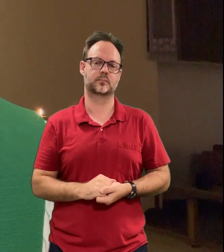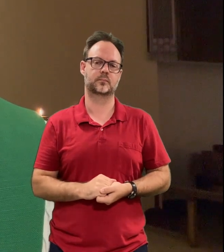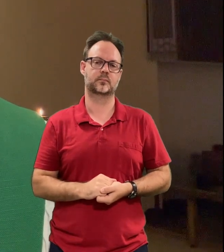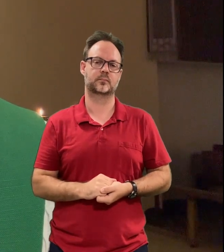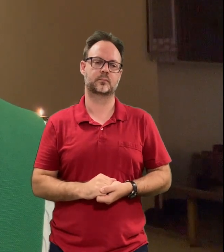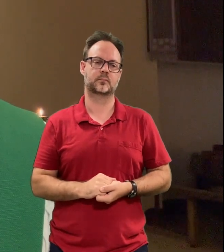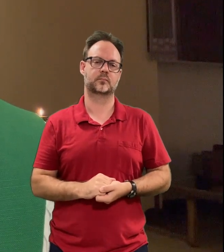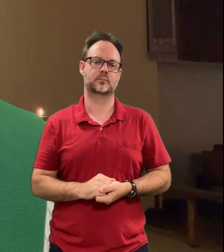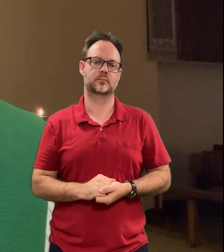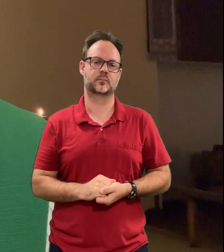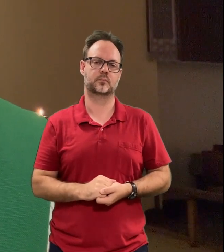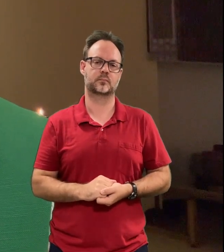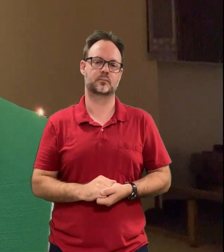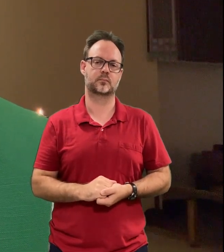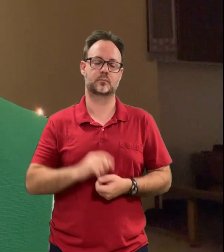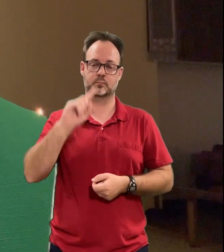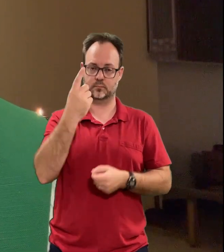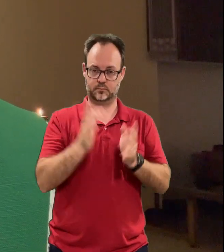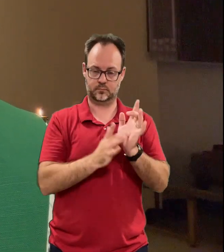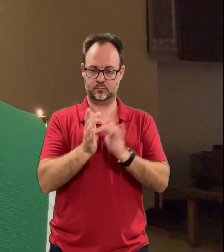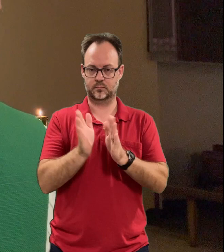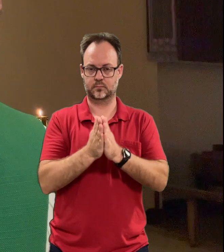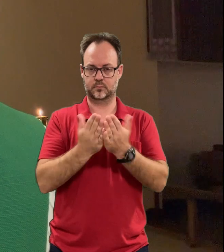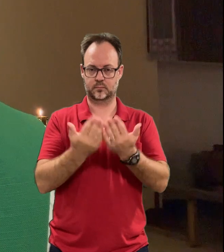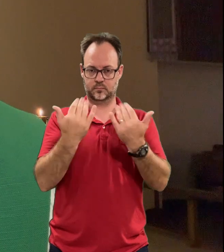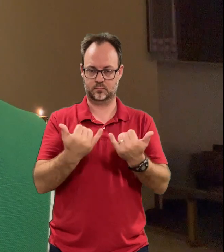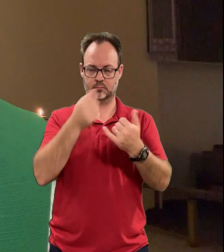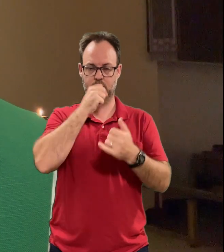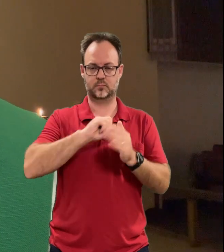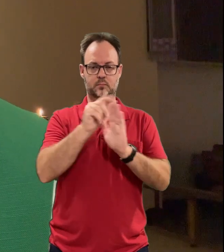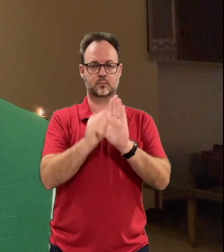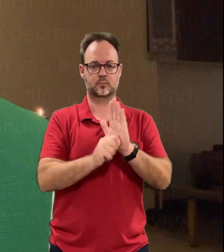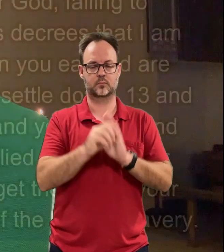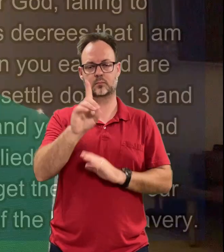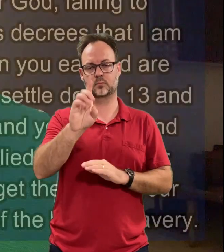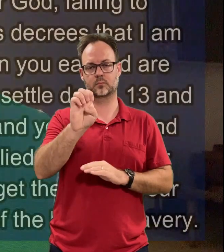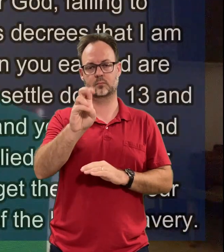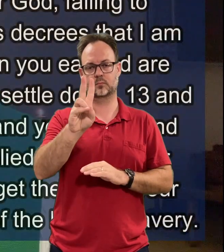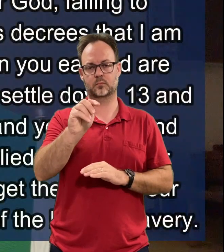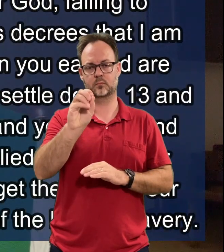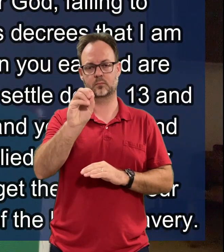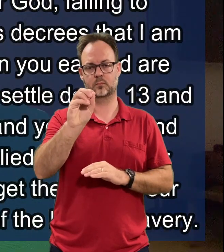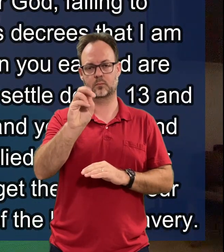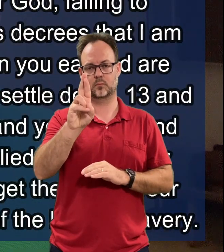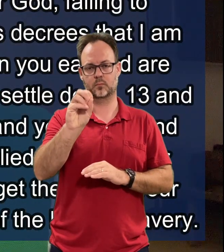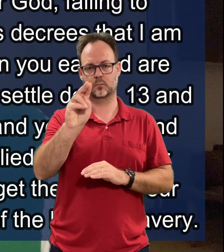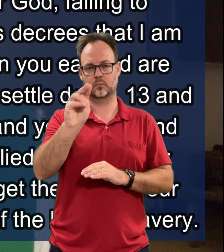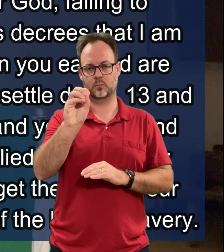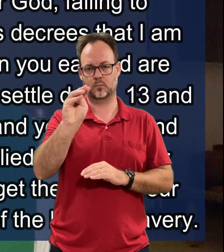Amen. Our first scripture lesson today comes from the Old Testament, the book of Deuteronomy, chapter